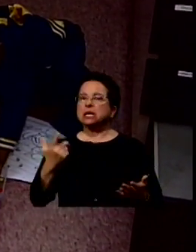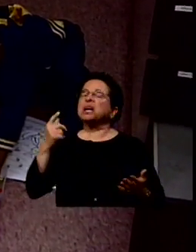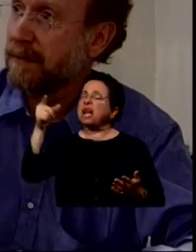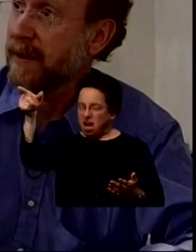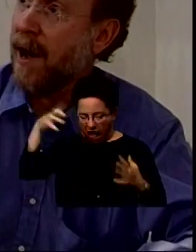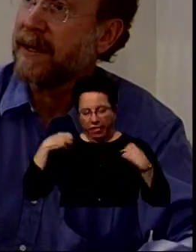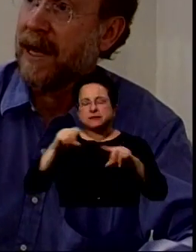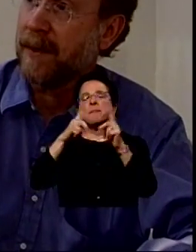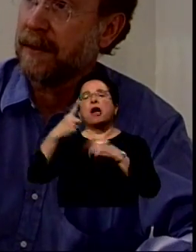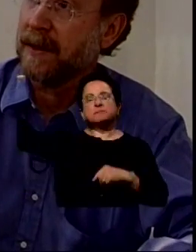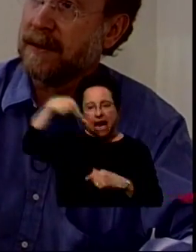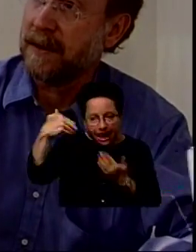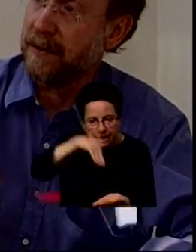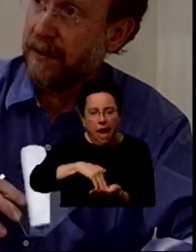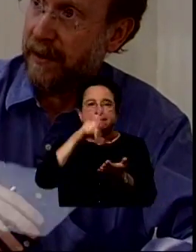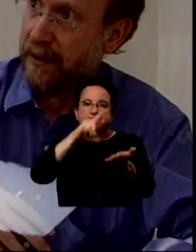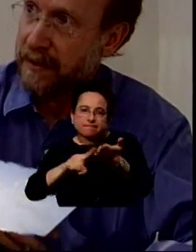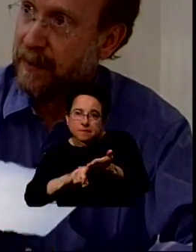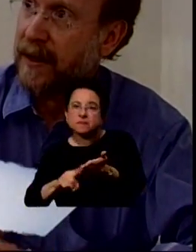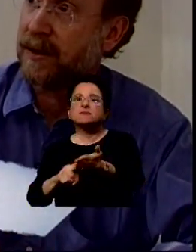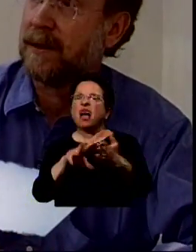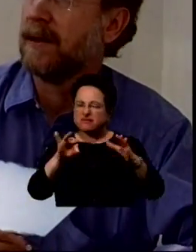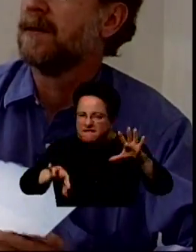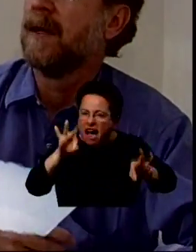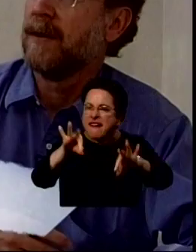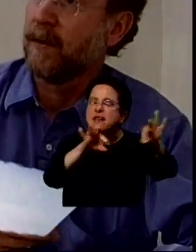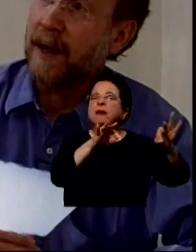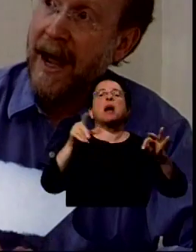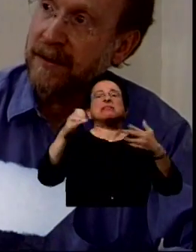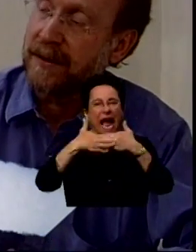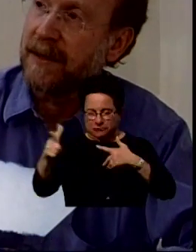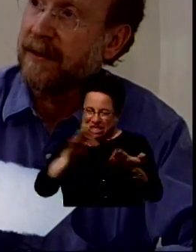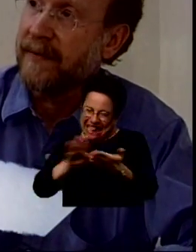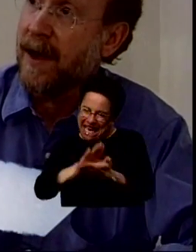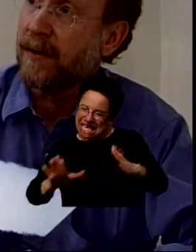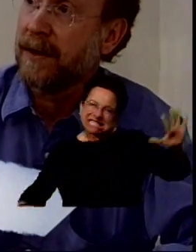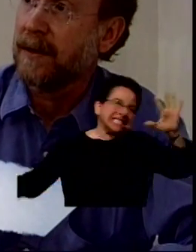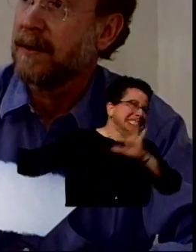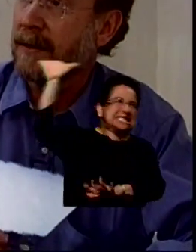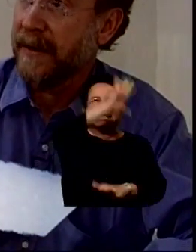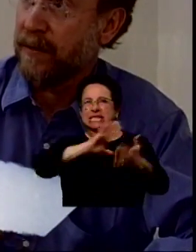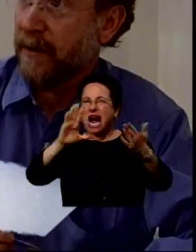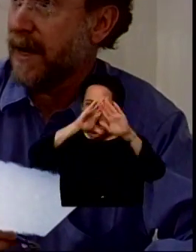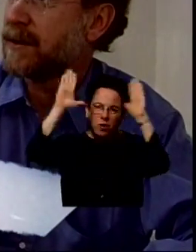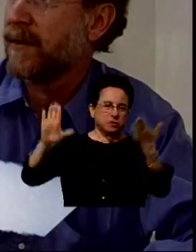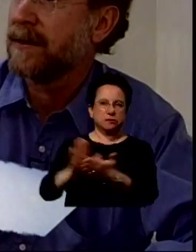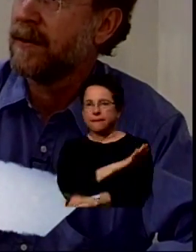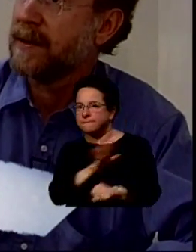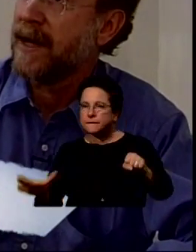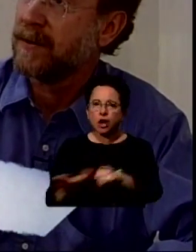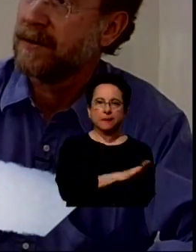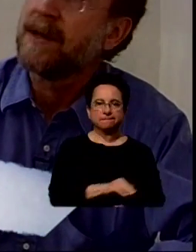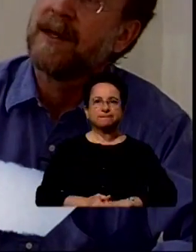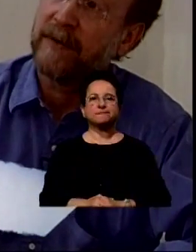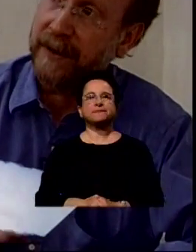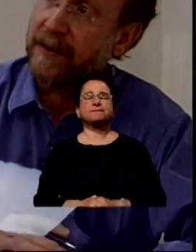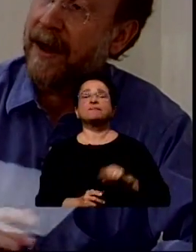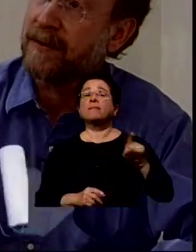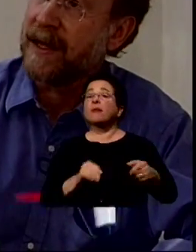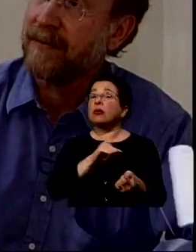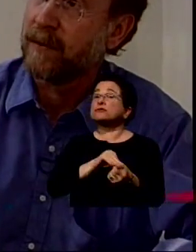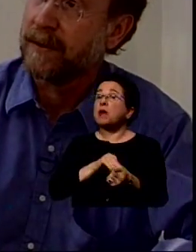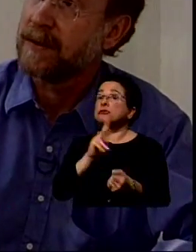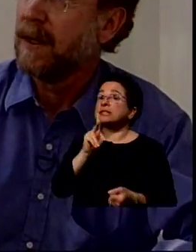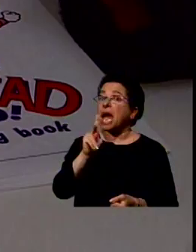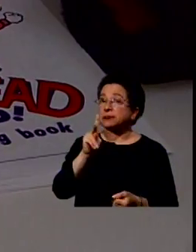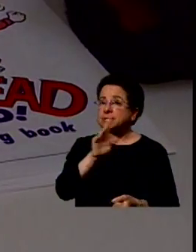well. The county came in and did their inspection, and there were hazards that they found, and the landlord has corrected those hazards, and then they've cleared the